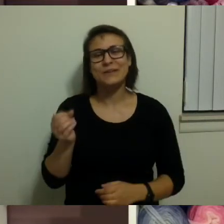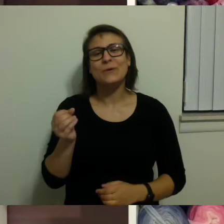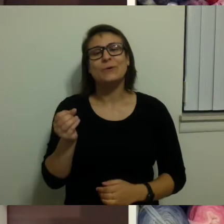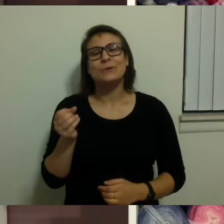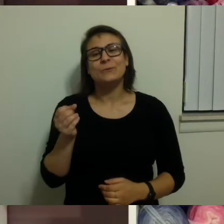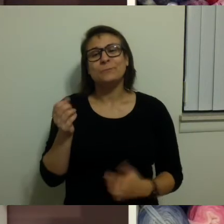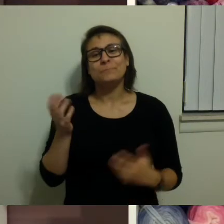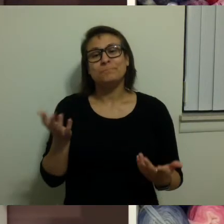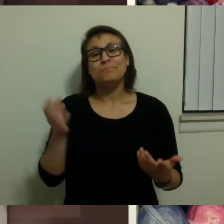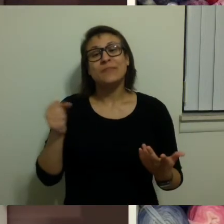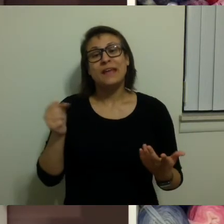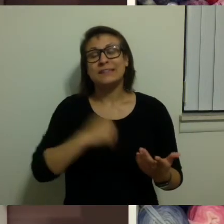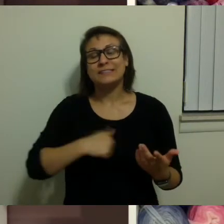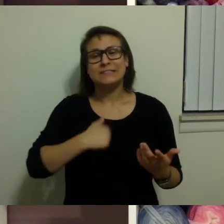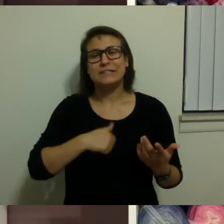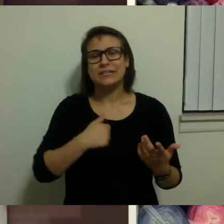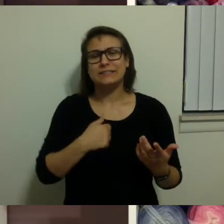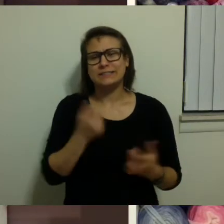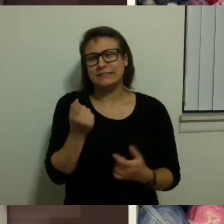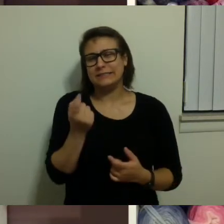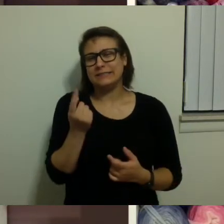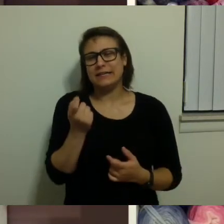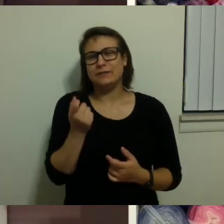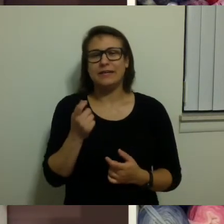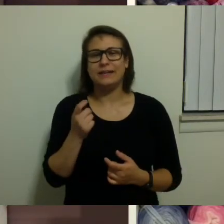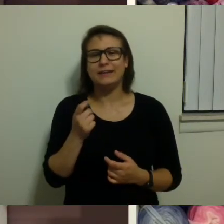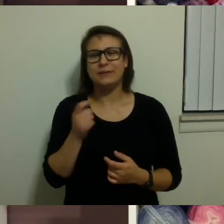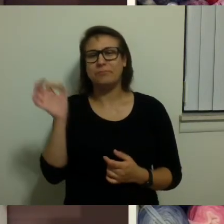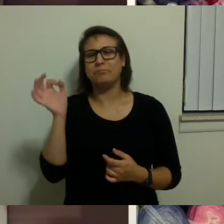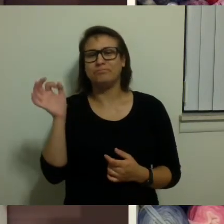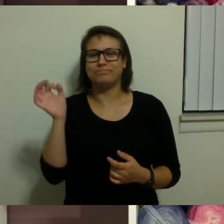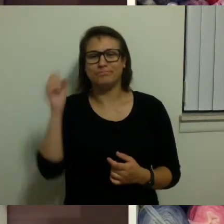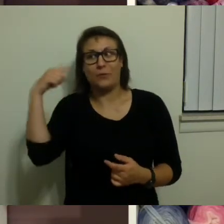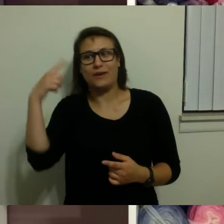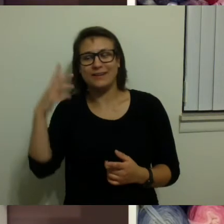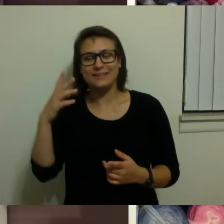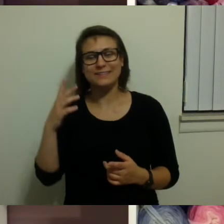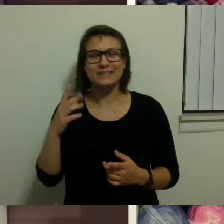So, yeah, I'm sorry. This is just a little fix of crazy this week.